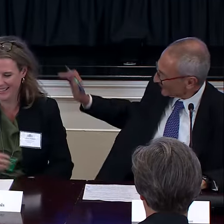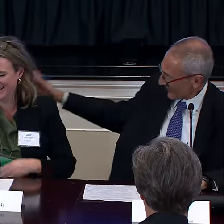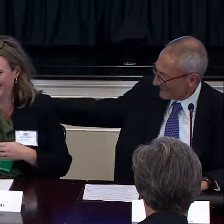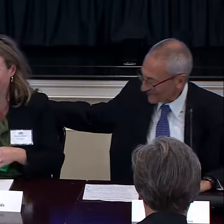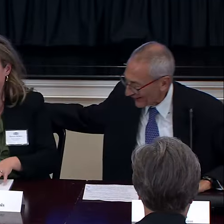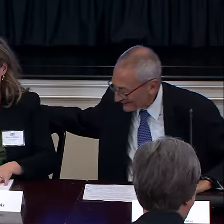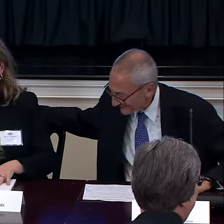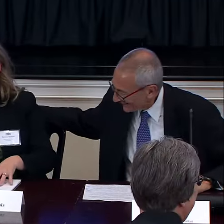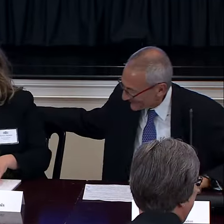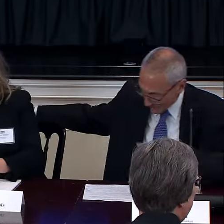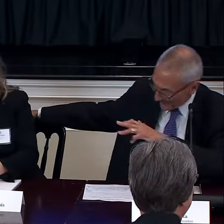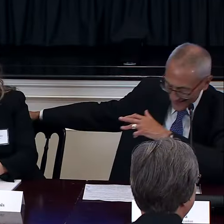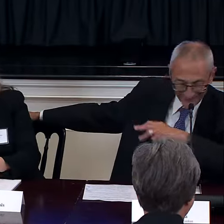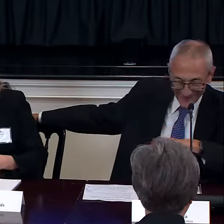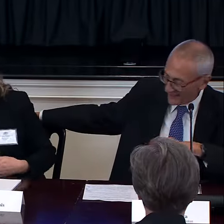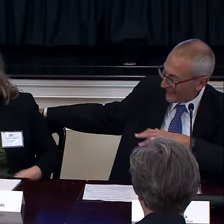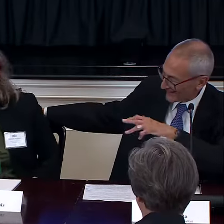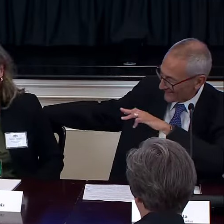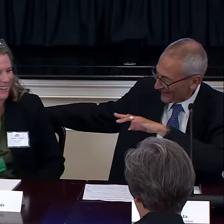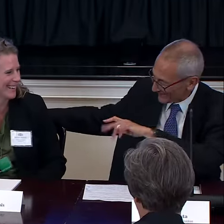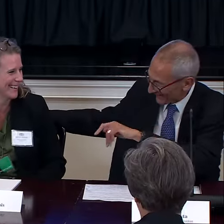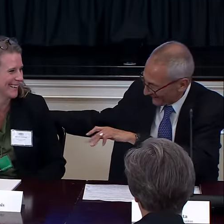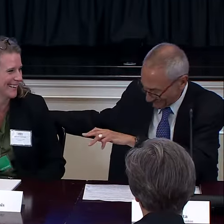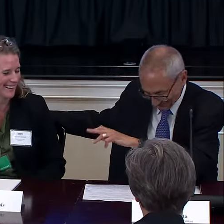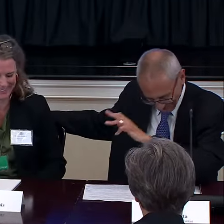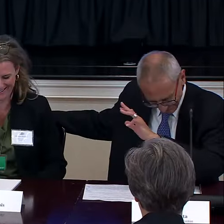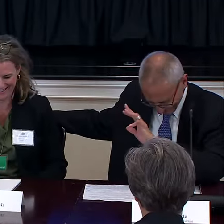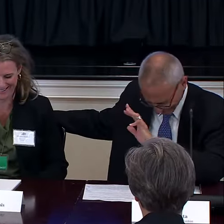Marissa. That's okay.